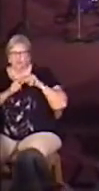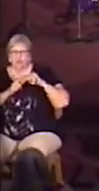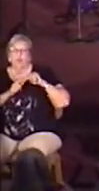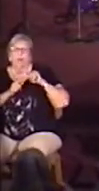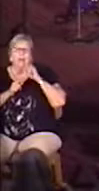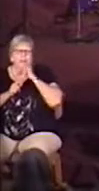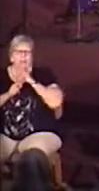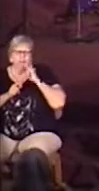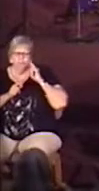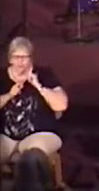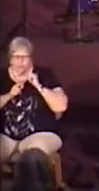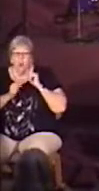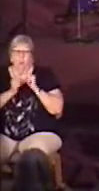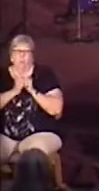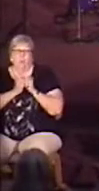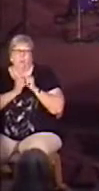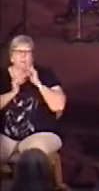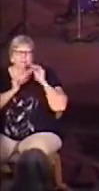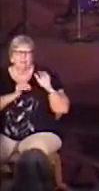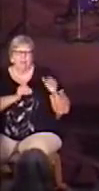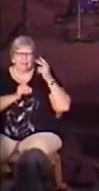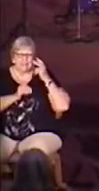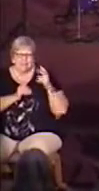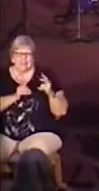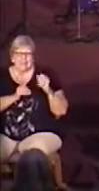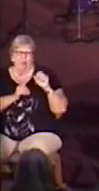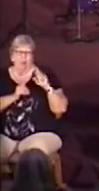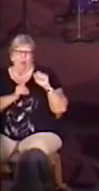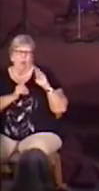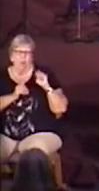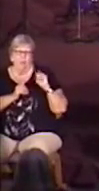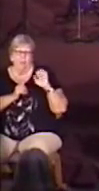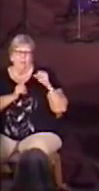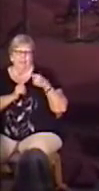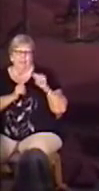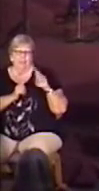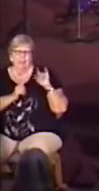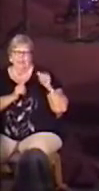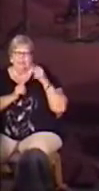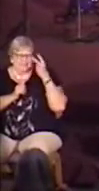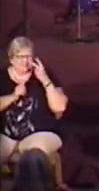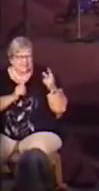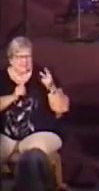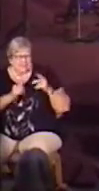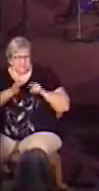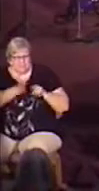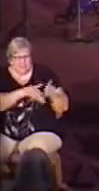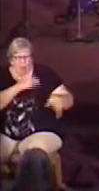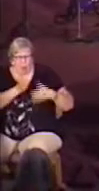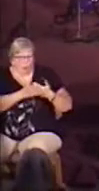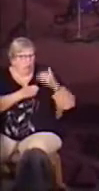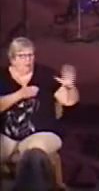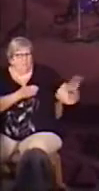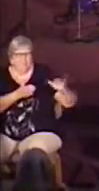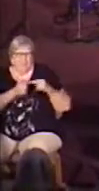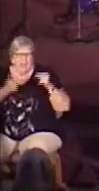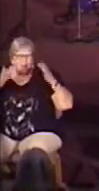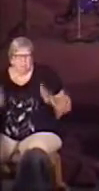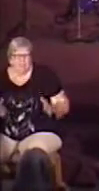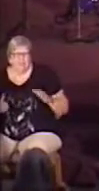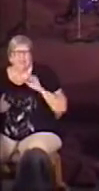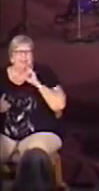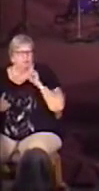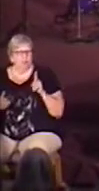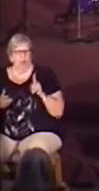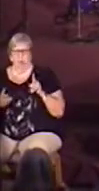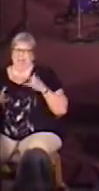and the Tigris River and see the Armageddon and see Jesus come and slay all of his enemies?" And he's so animated and he's so excited about what he's talking